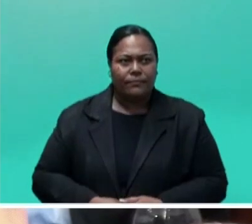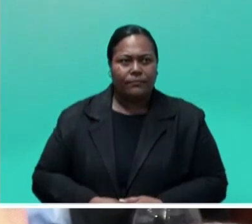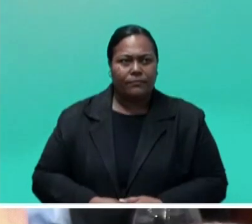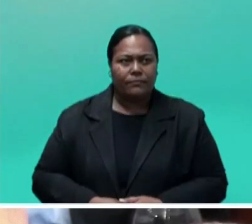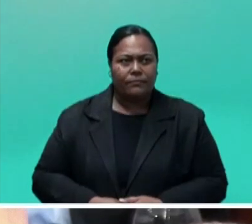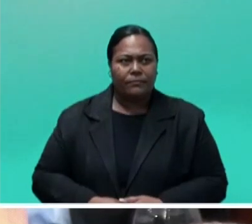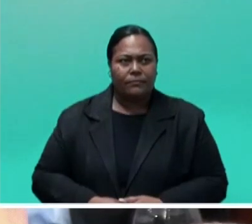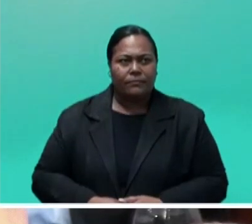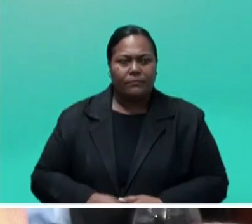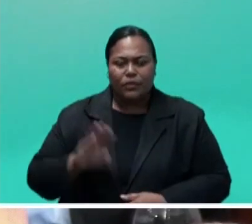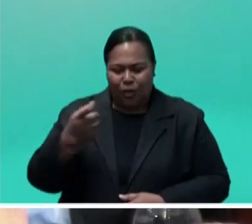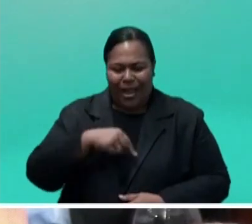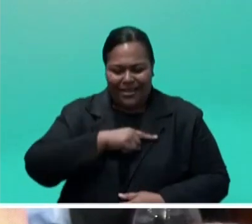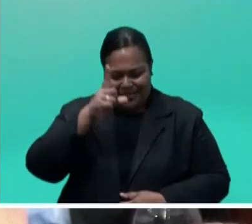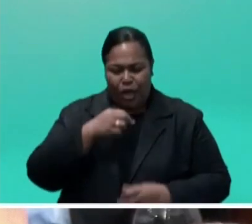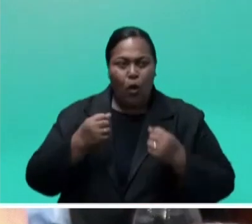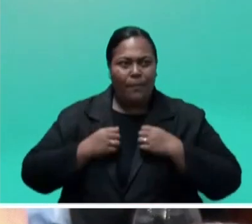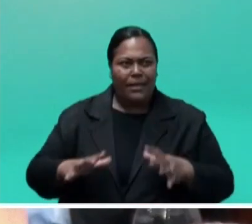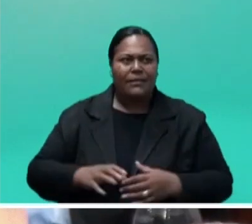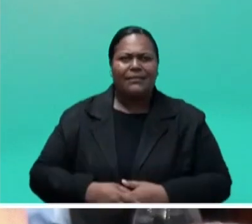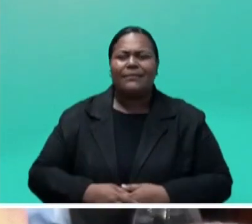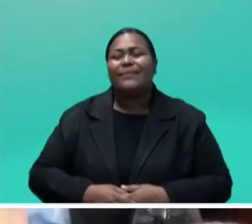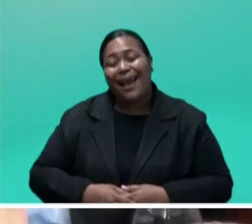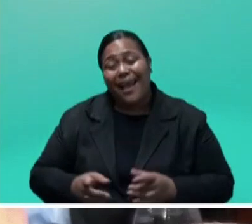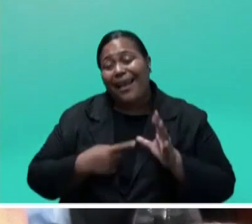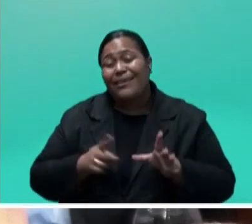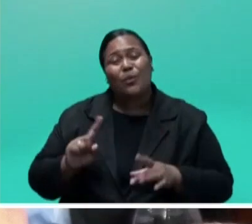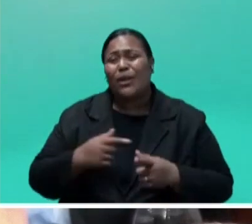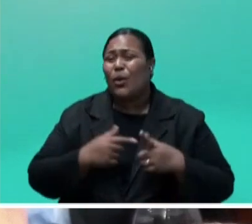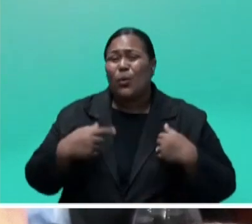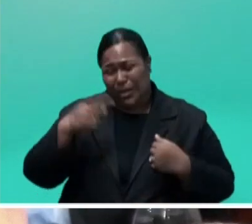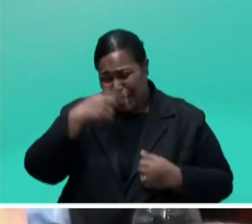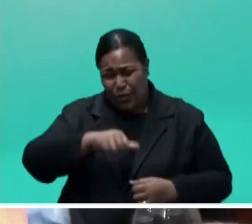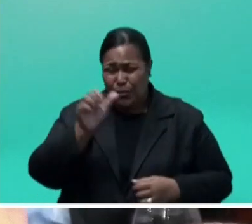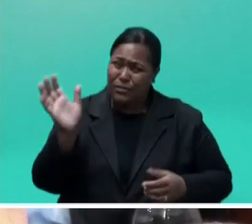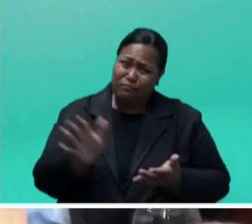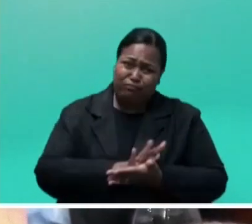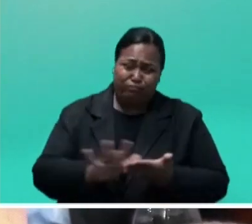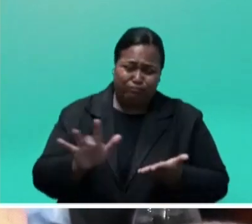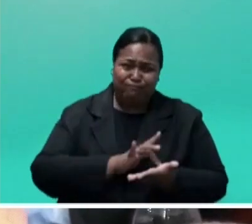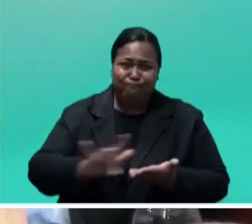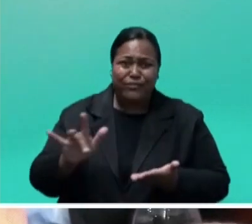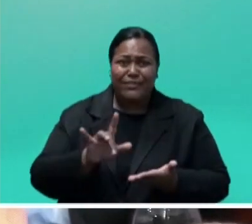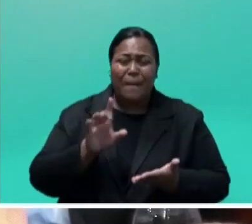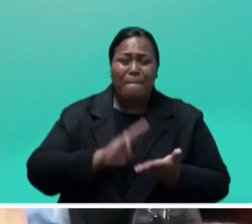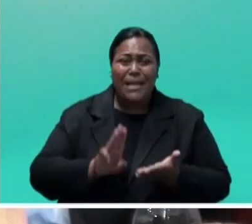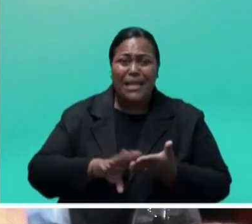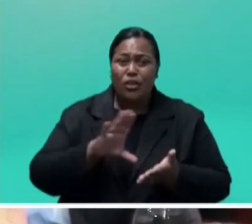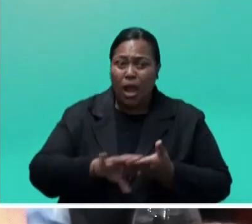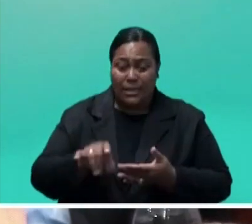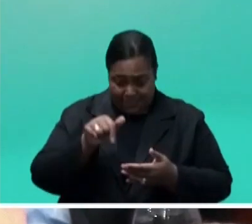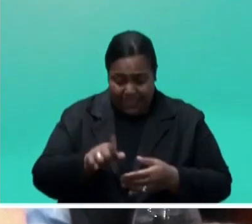to realize this. The simple answer is, Honourable Speaker, we could have utilised all of the $1 million in this current financial